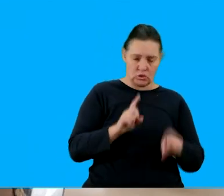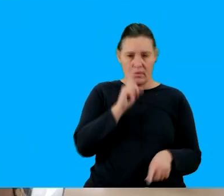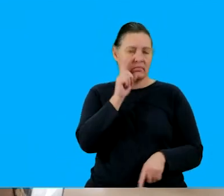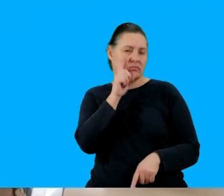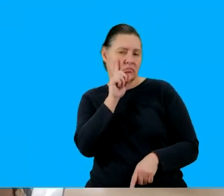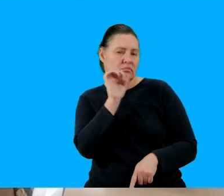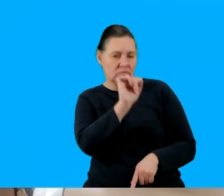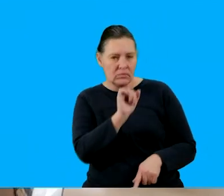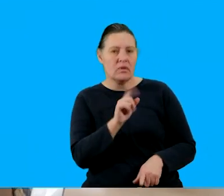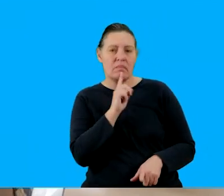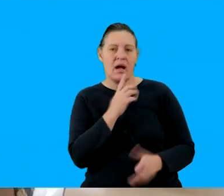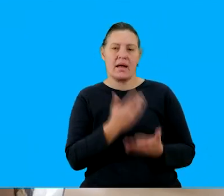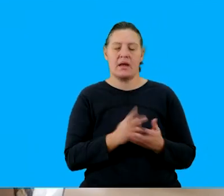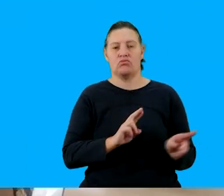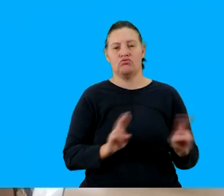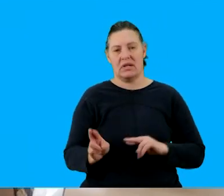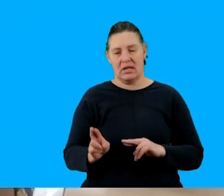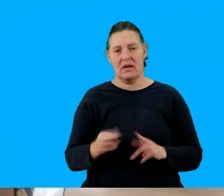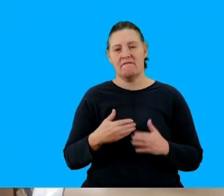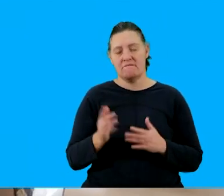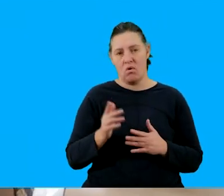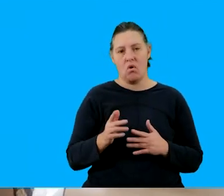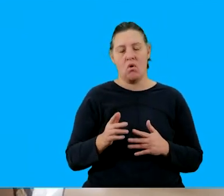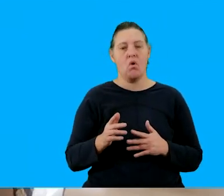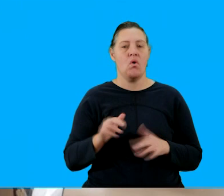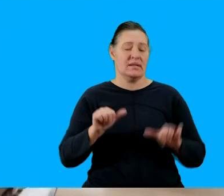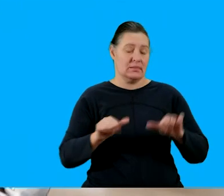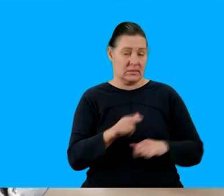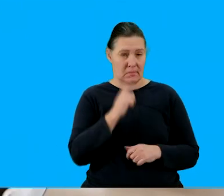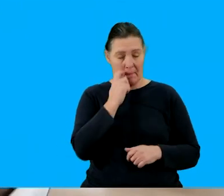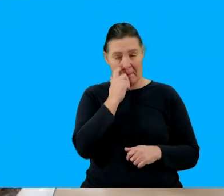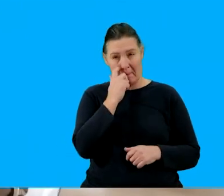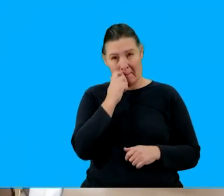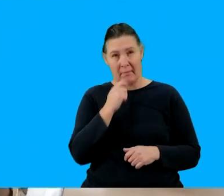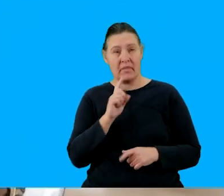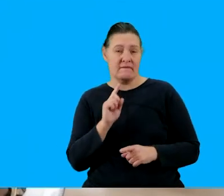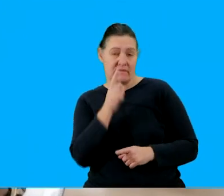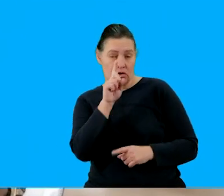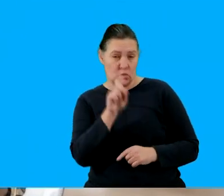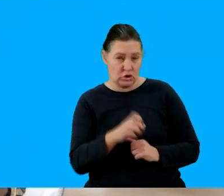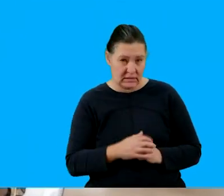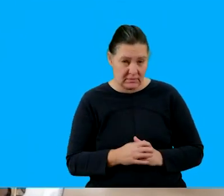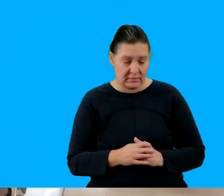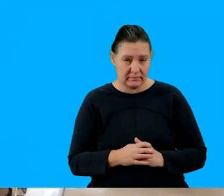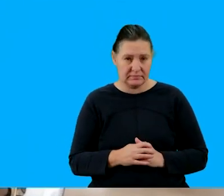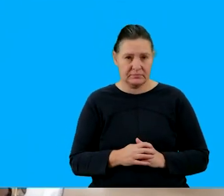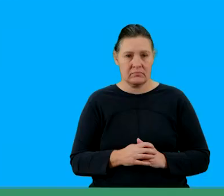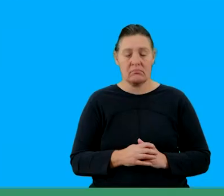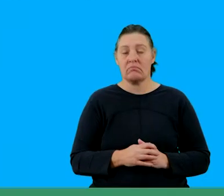questions that will test you so that you get ready and have a better understanding. Now, the first question